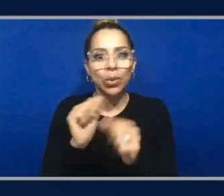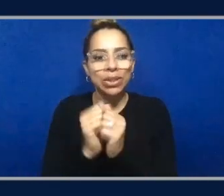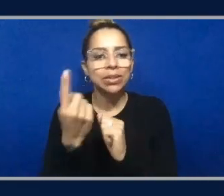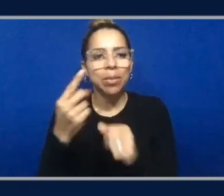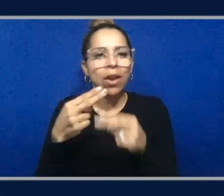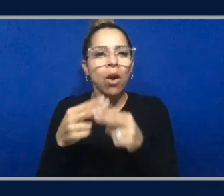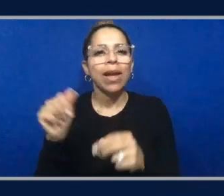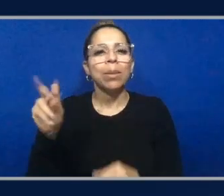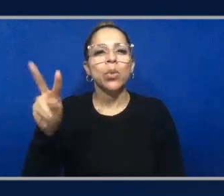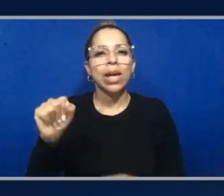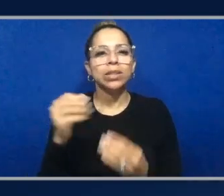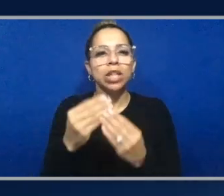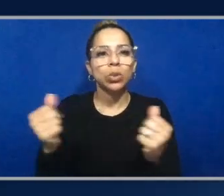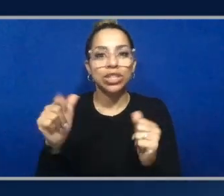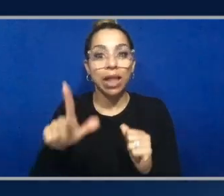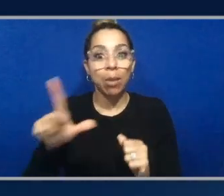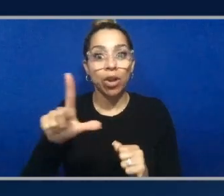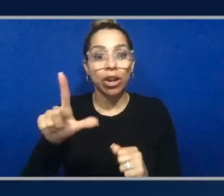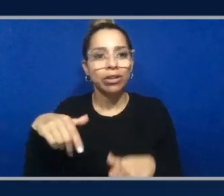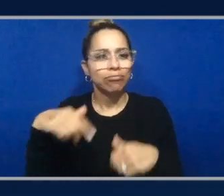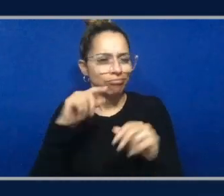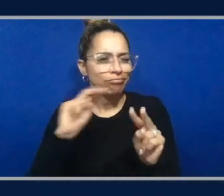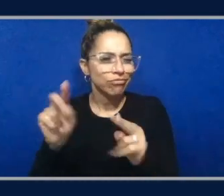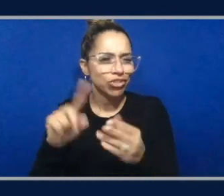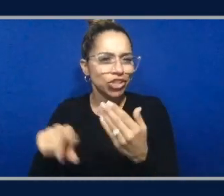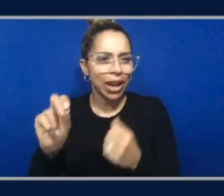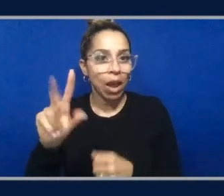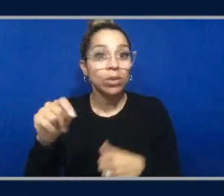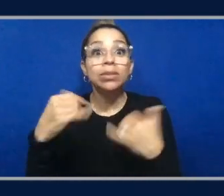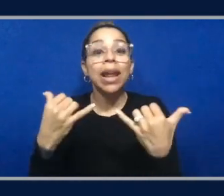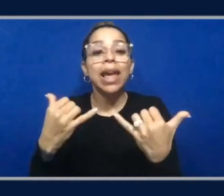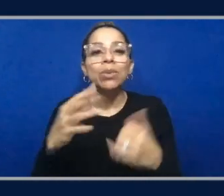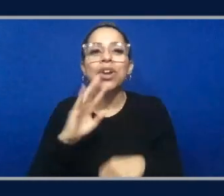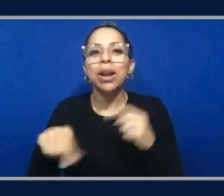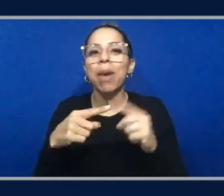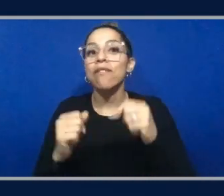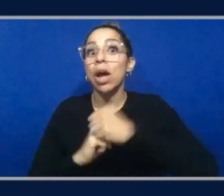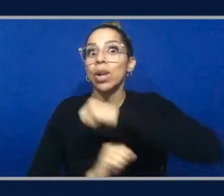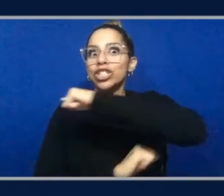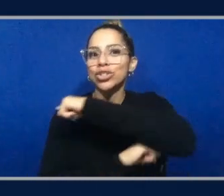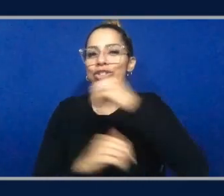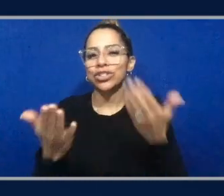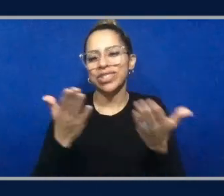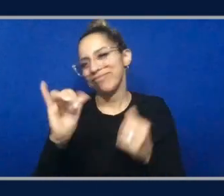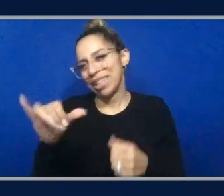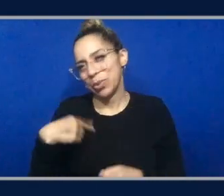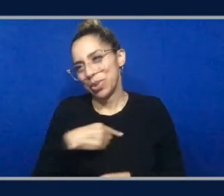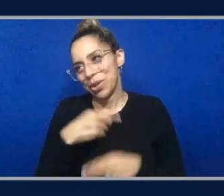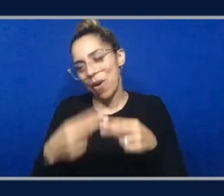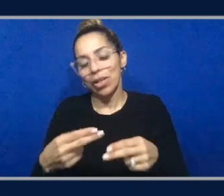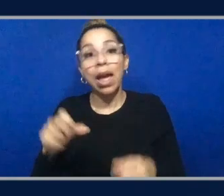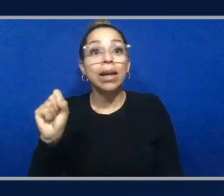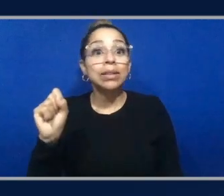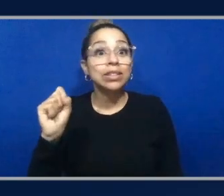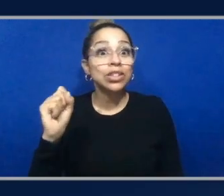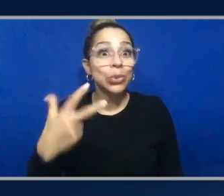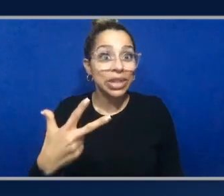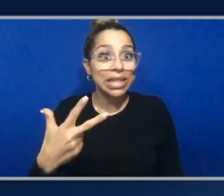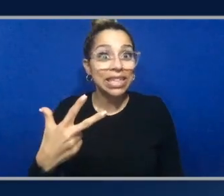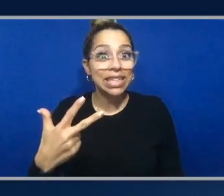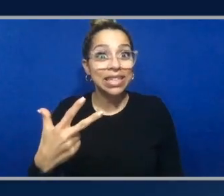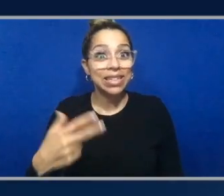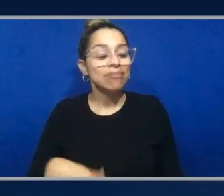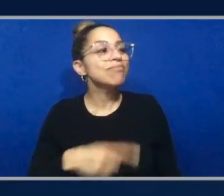here to talk some one of my favorite foundational services. We call them foundational services, S3. Yeah, I think we're going to be talking